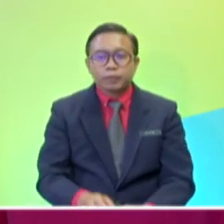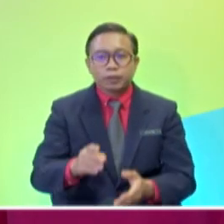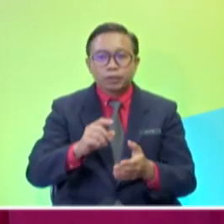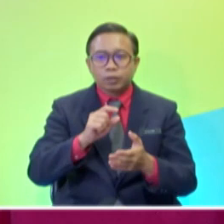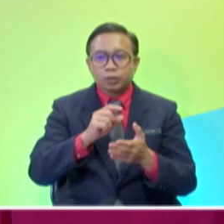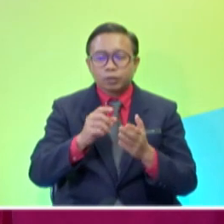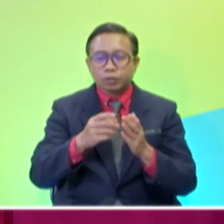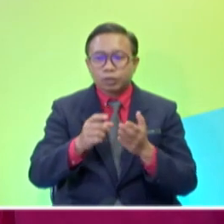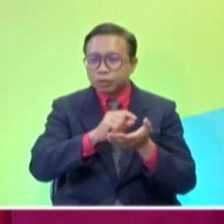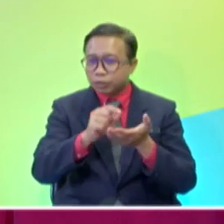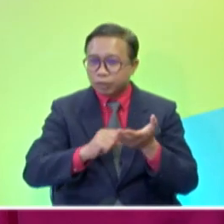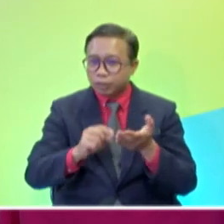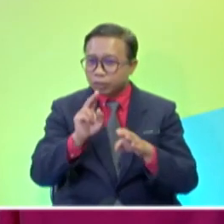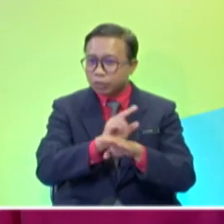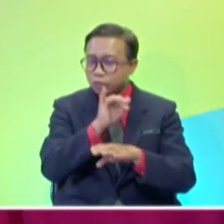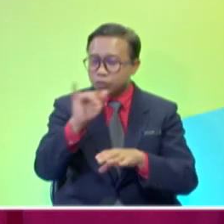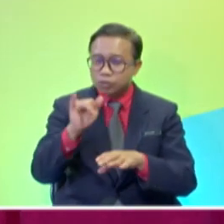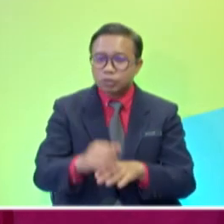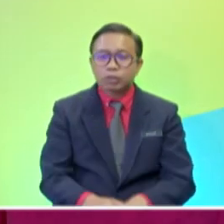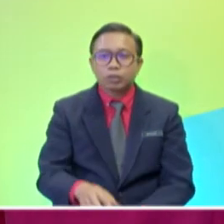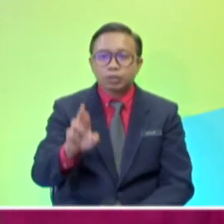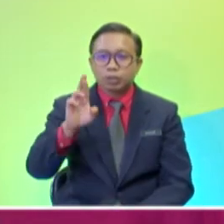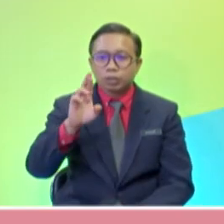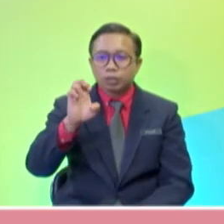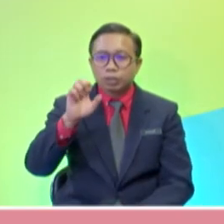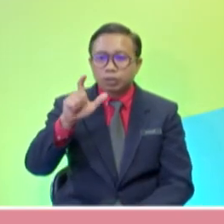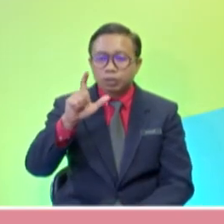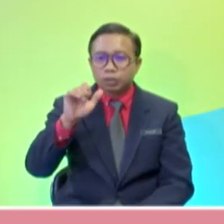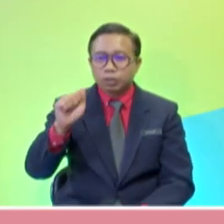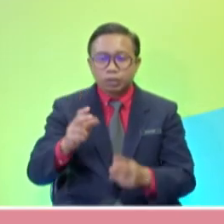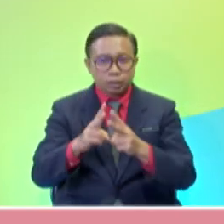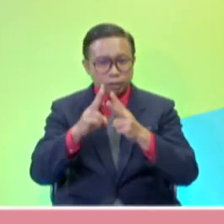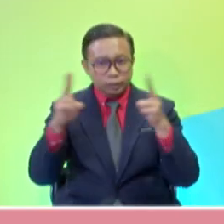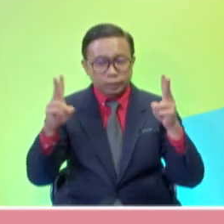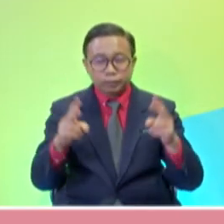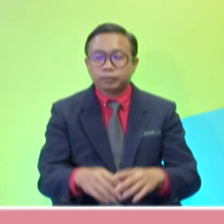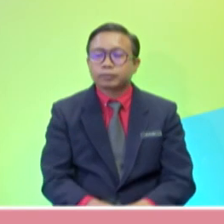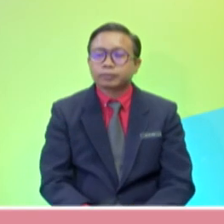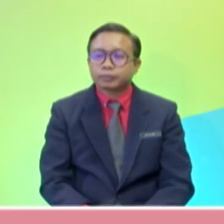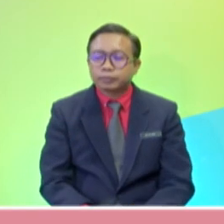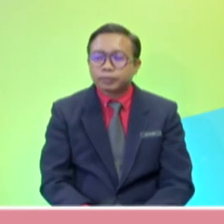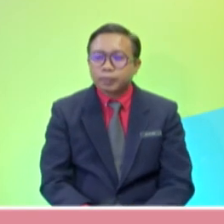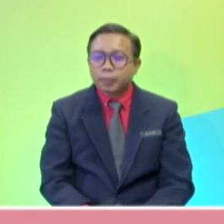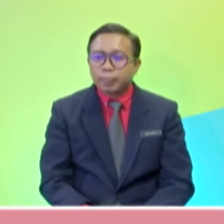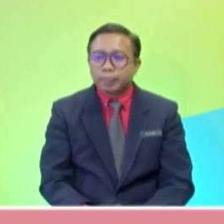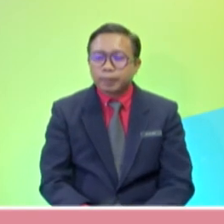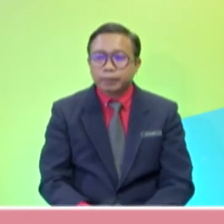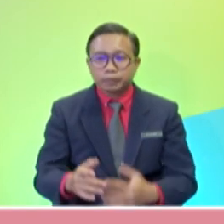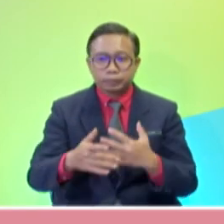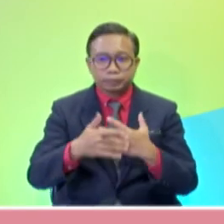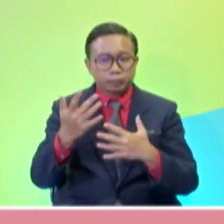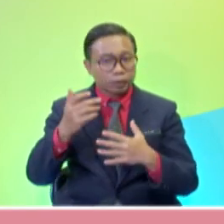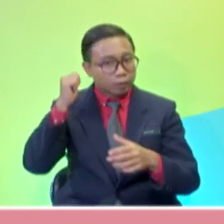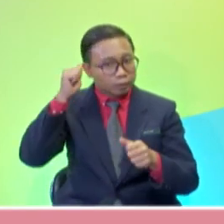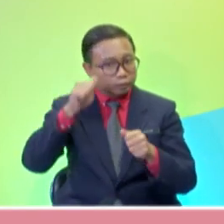rewriting sentences using really this time. Okay? And just to recall, you